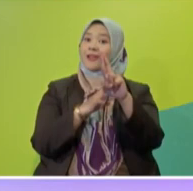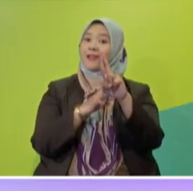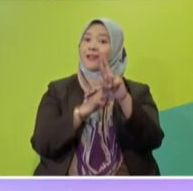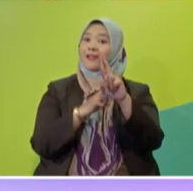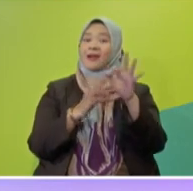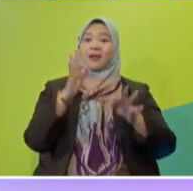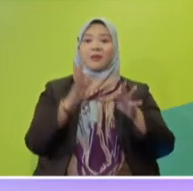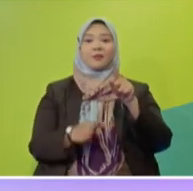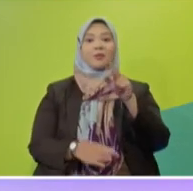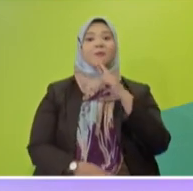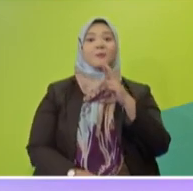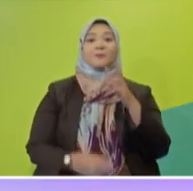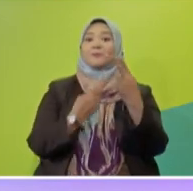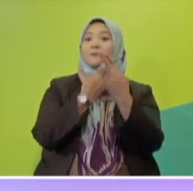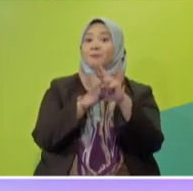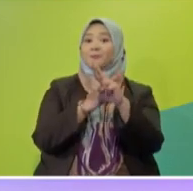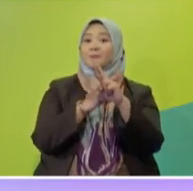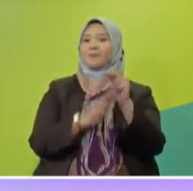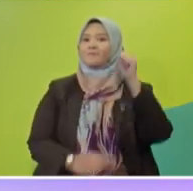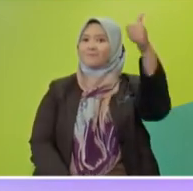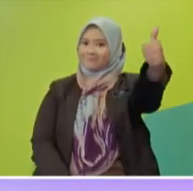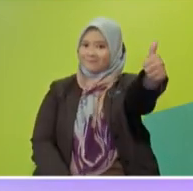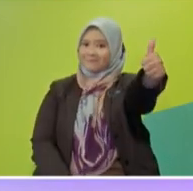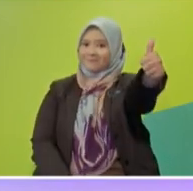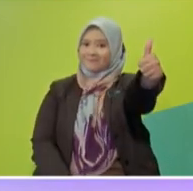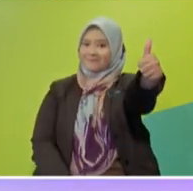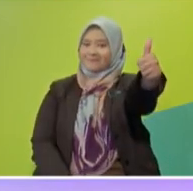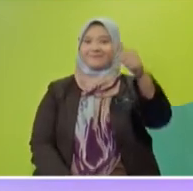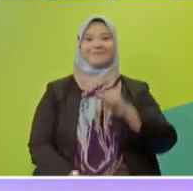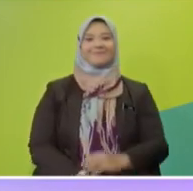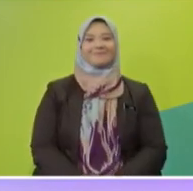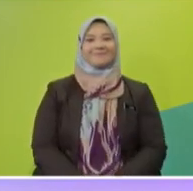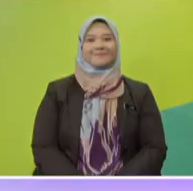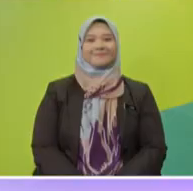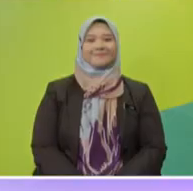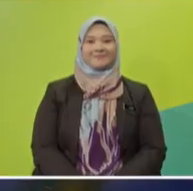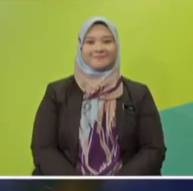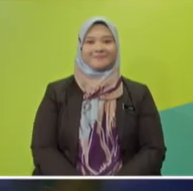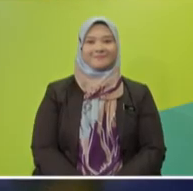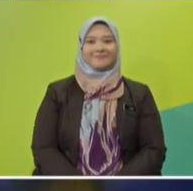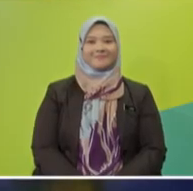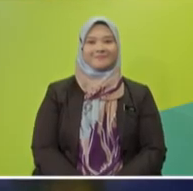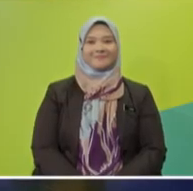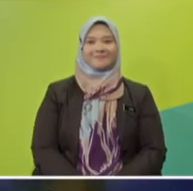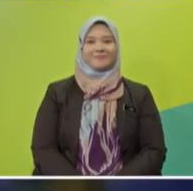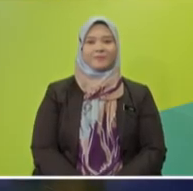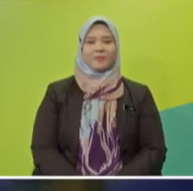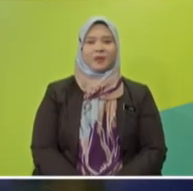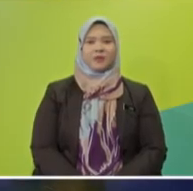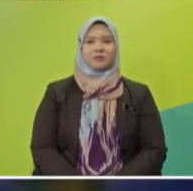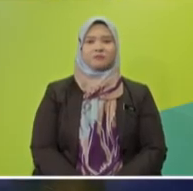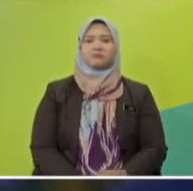up. Yes. Yes, everybody is ready. All right, teacher Tulasi, what will we be learning